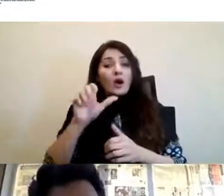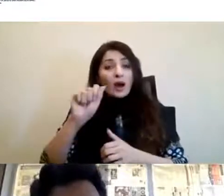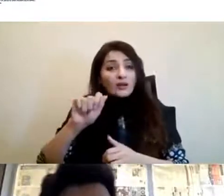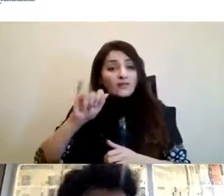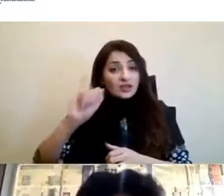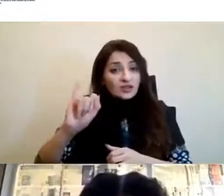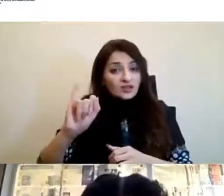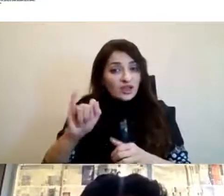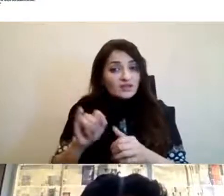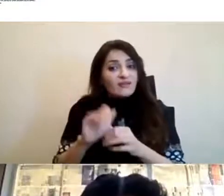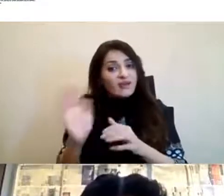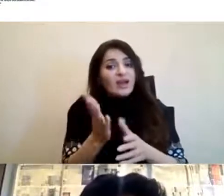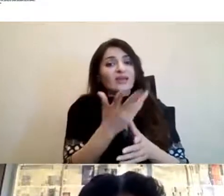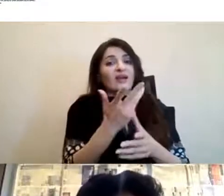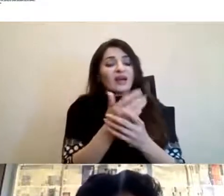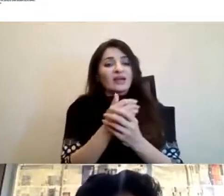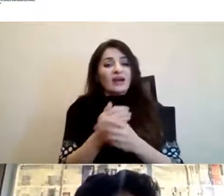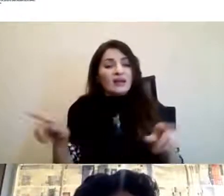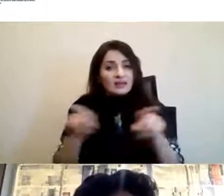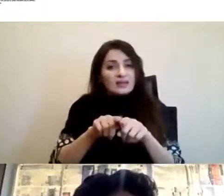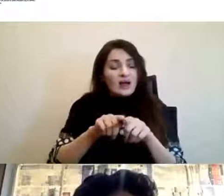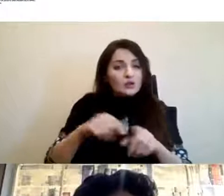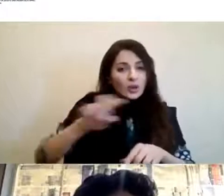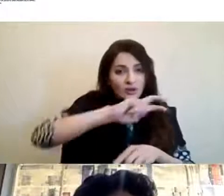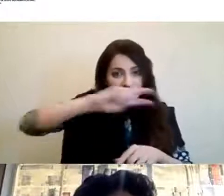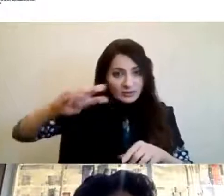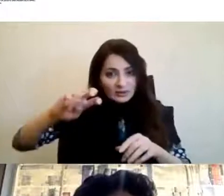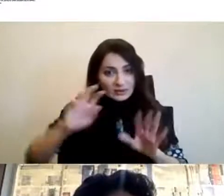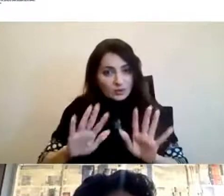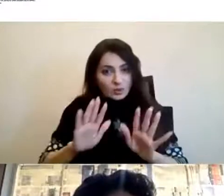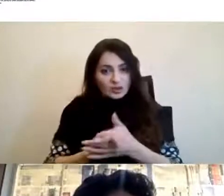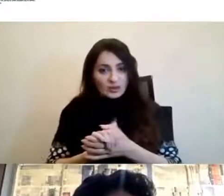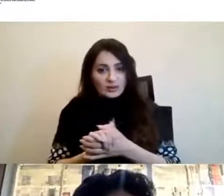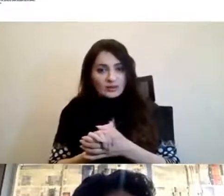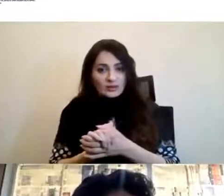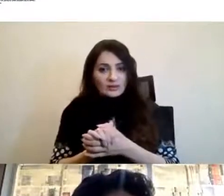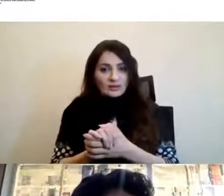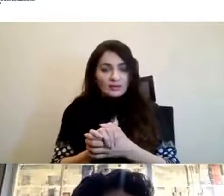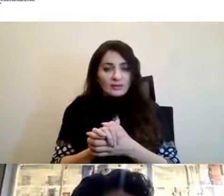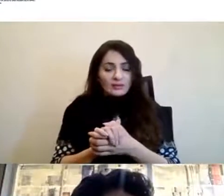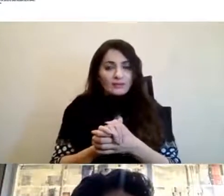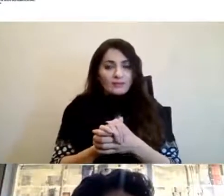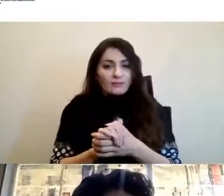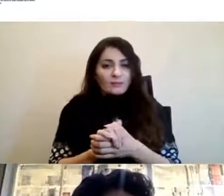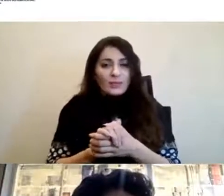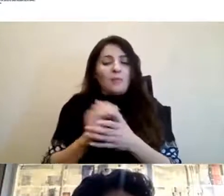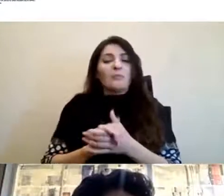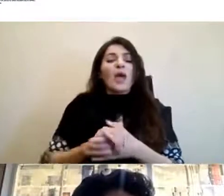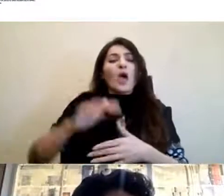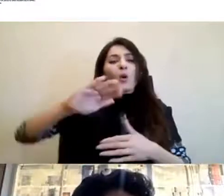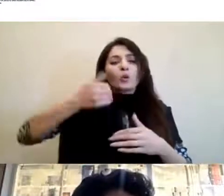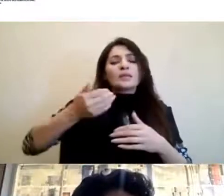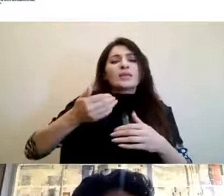to enable automated captioning for videos. Mike talked about automatic alt text, which